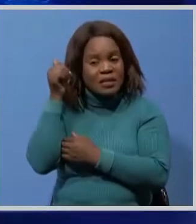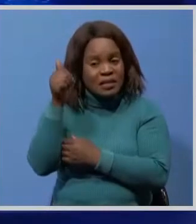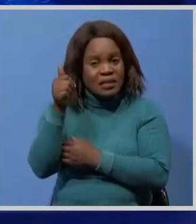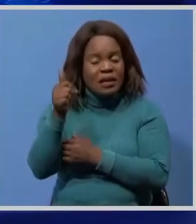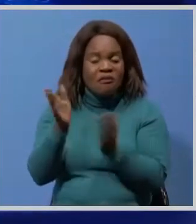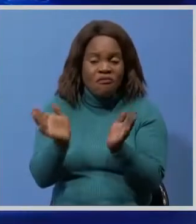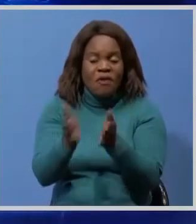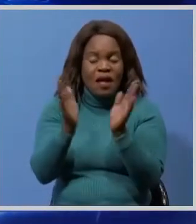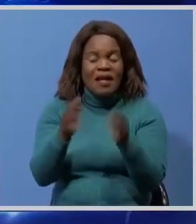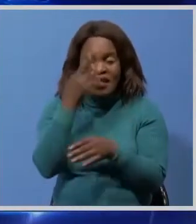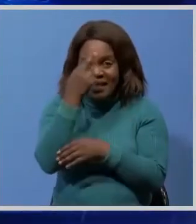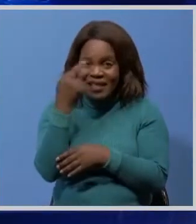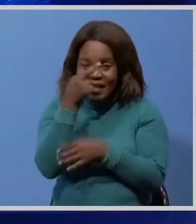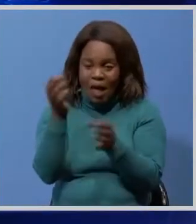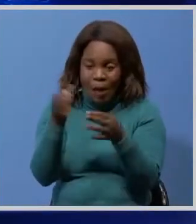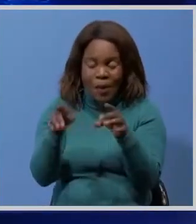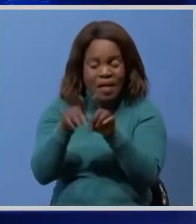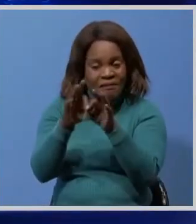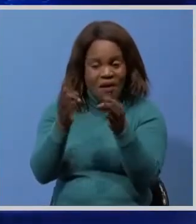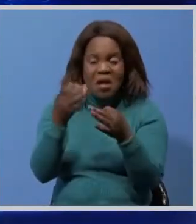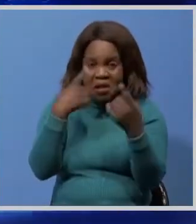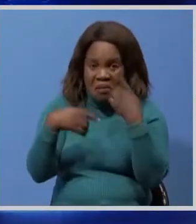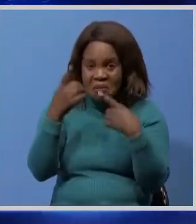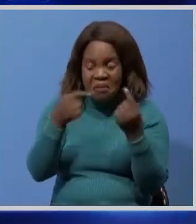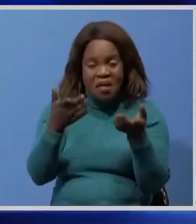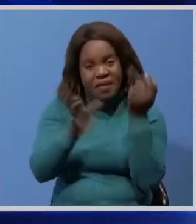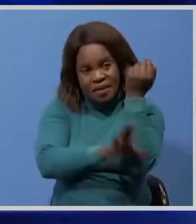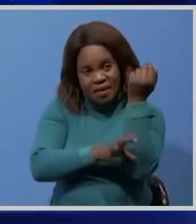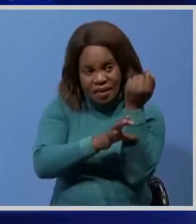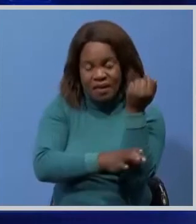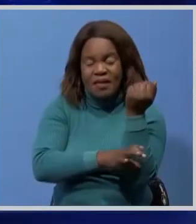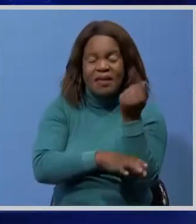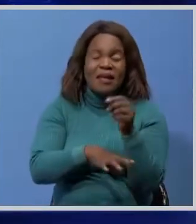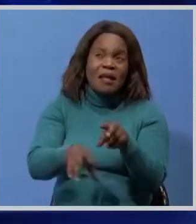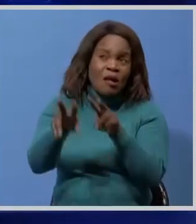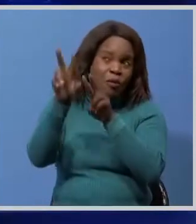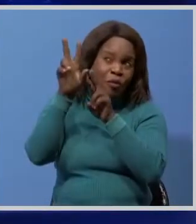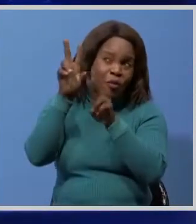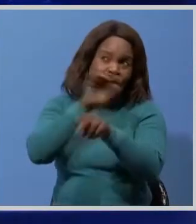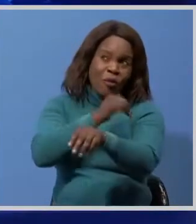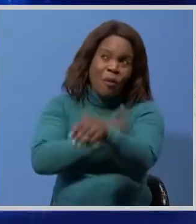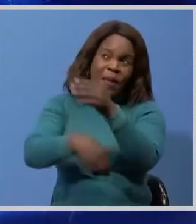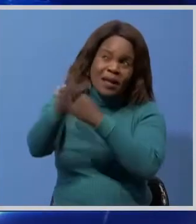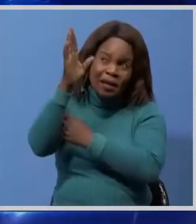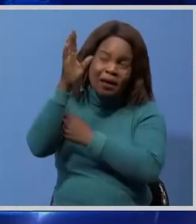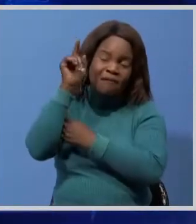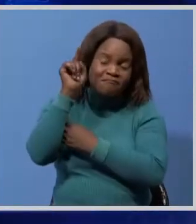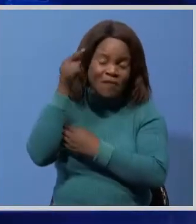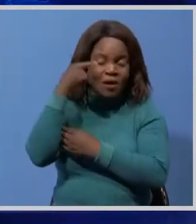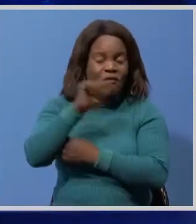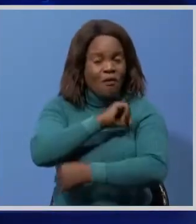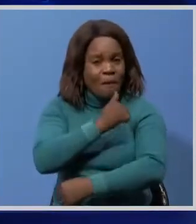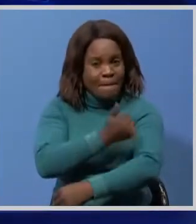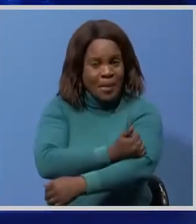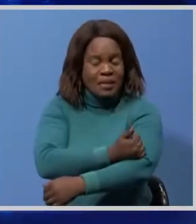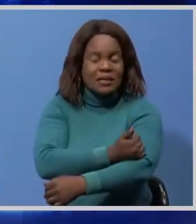the Catholic community and all the bereaved families in the country to look at the Almighty God for strength and peace during these